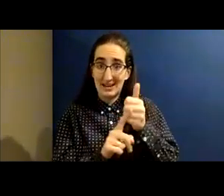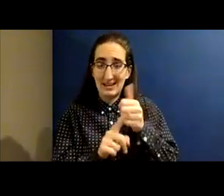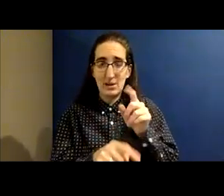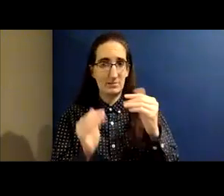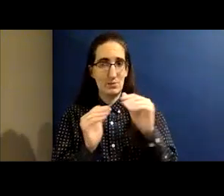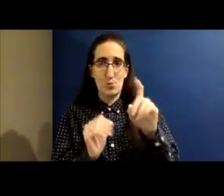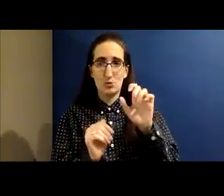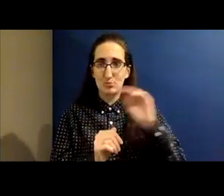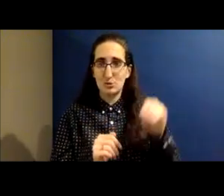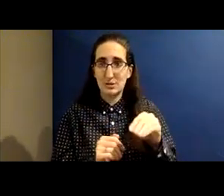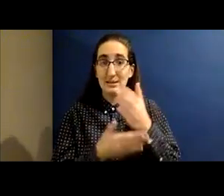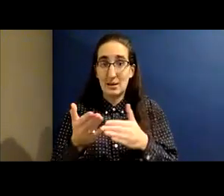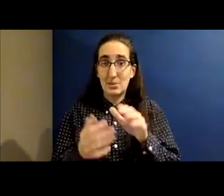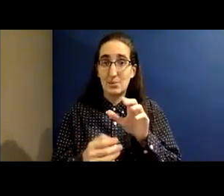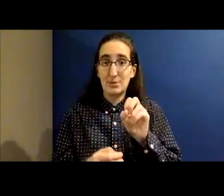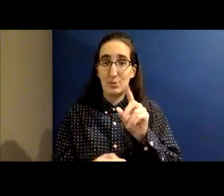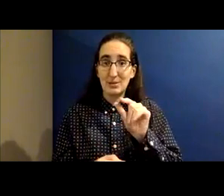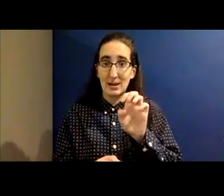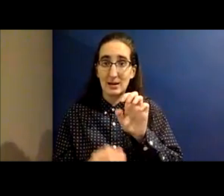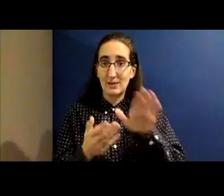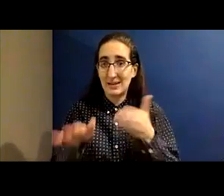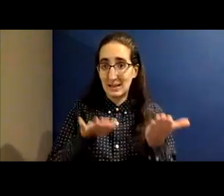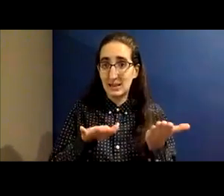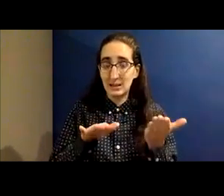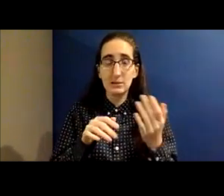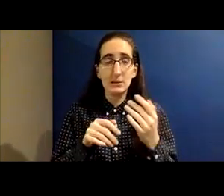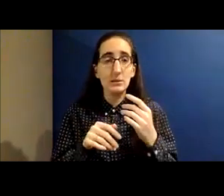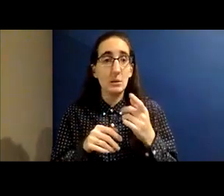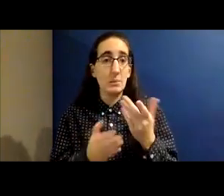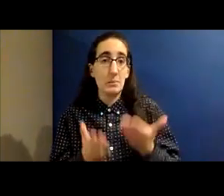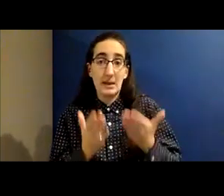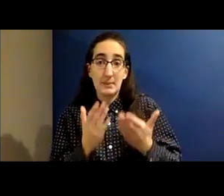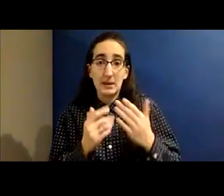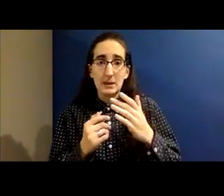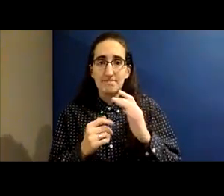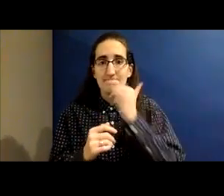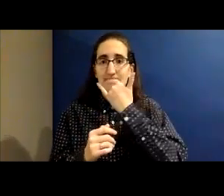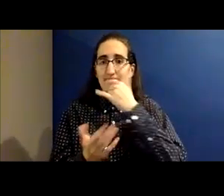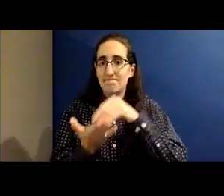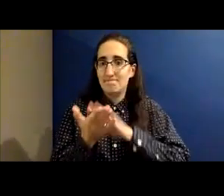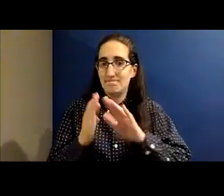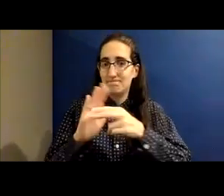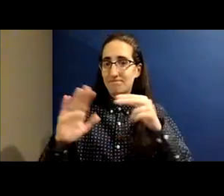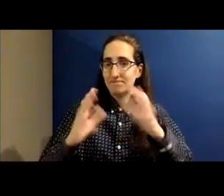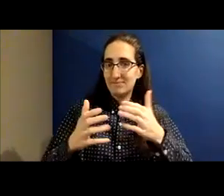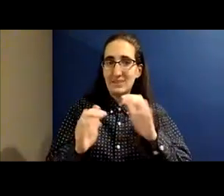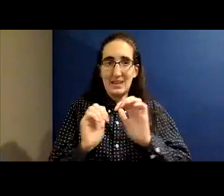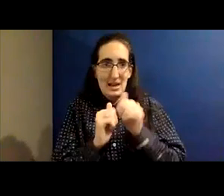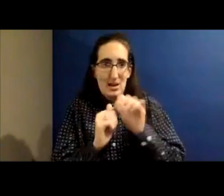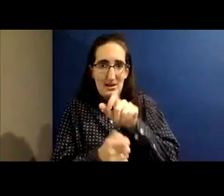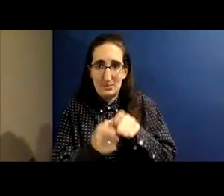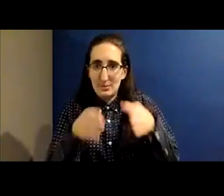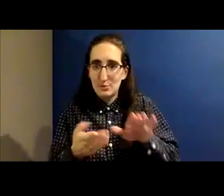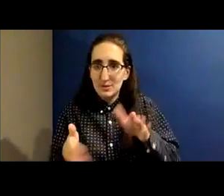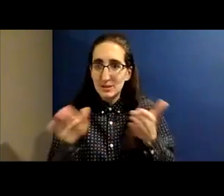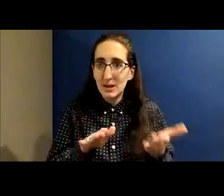There are some suicide fatalities that maybe are misclassified in terms of how someone died,